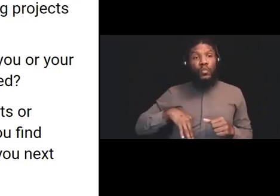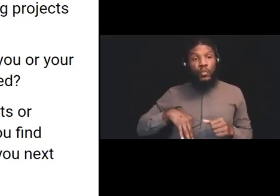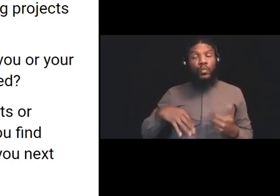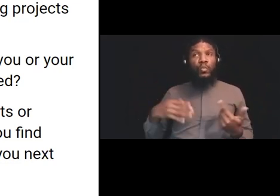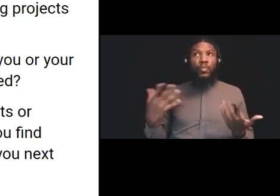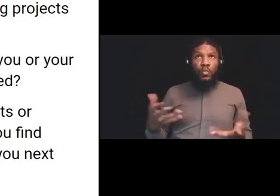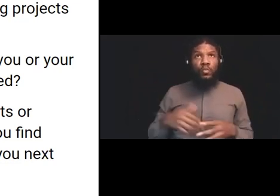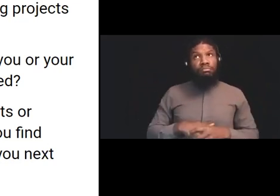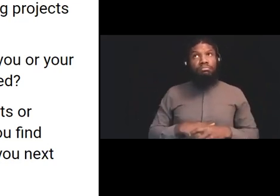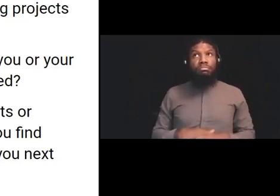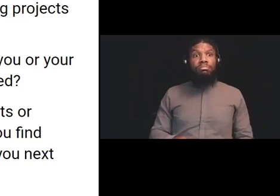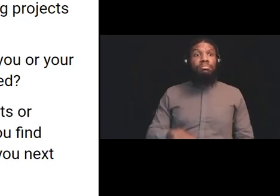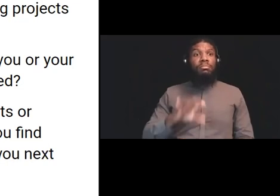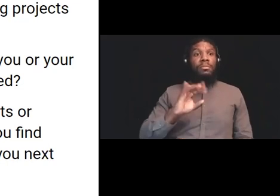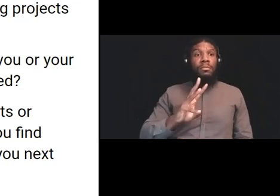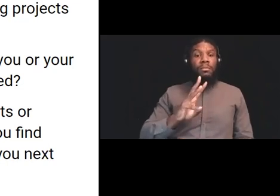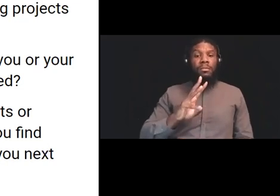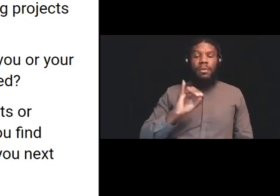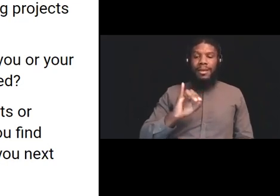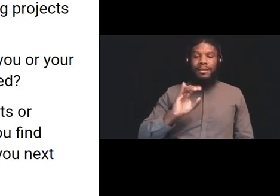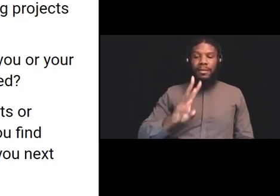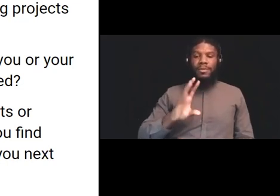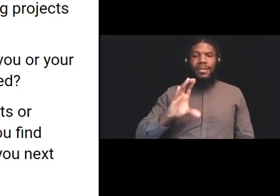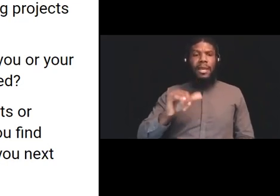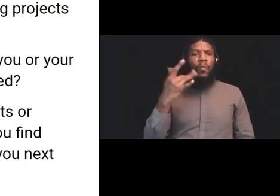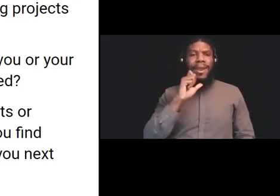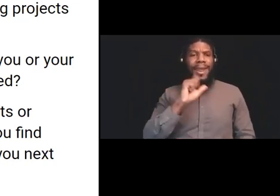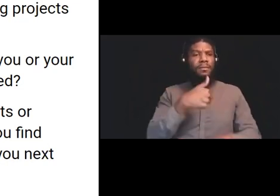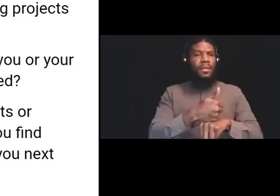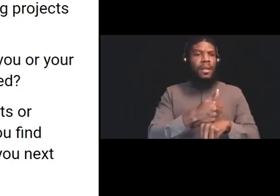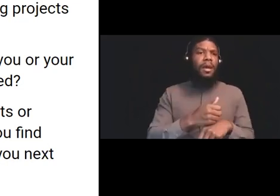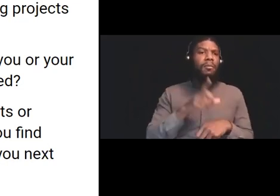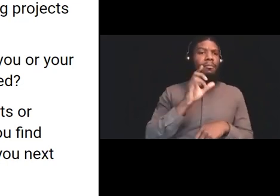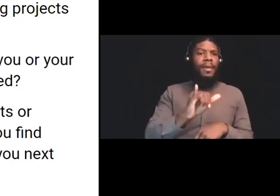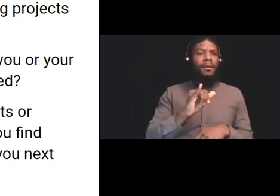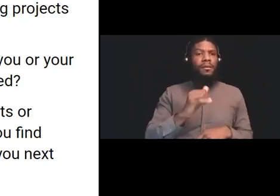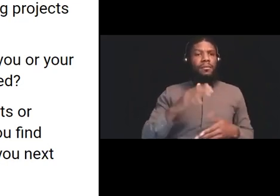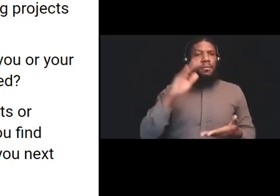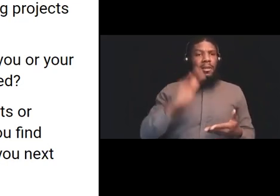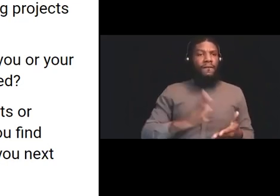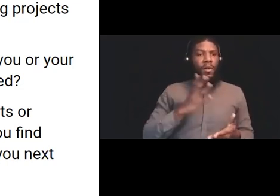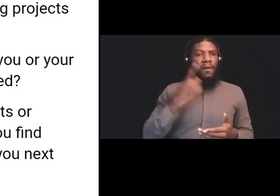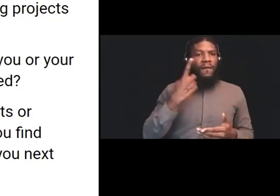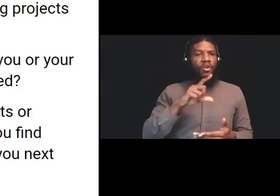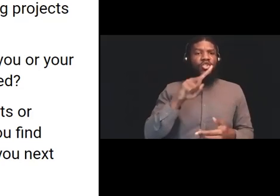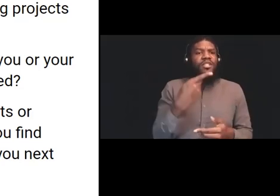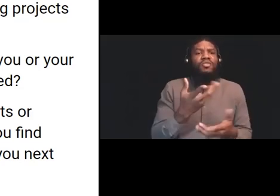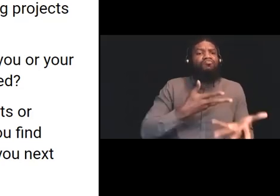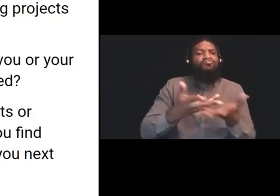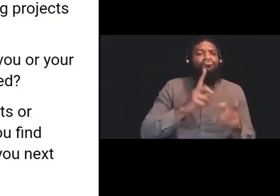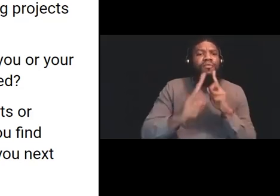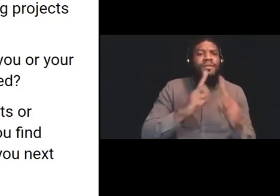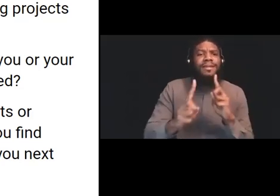Sometimes I wonder why IWCA hasn't chosen to do that. To kind of engage those conversations rather than just